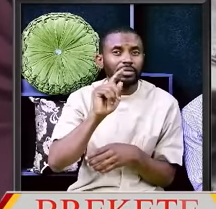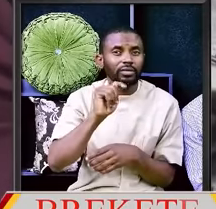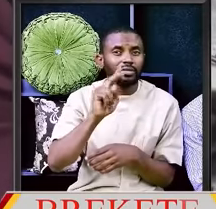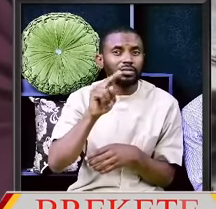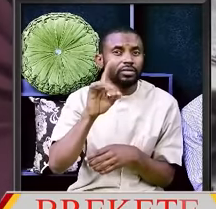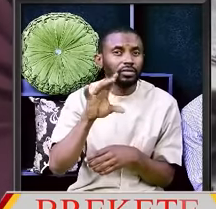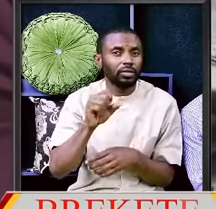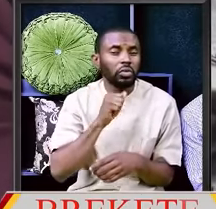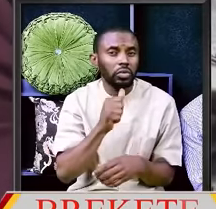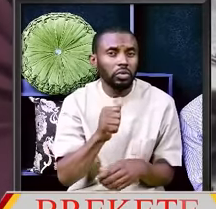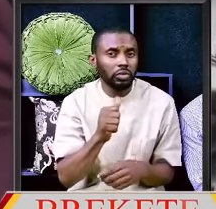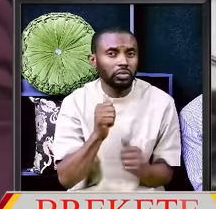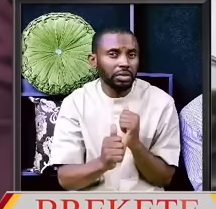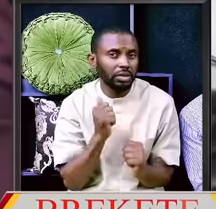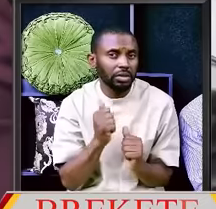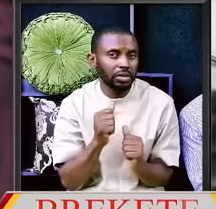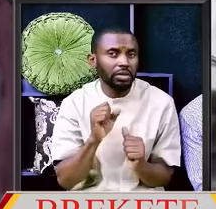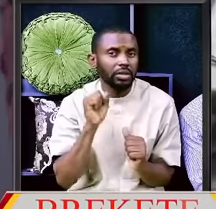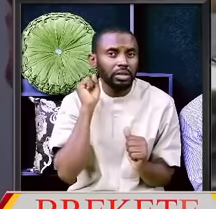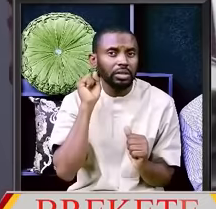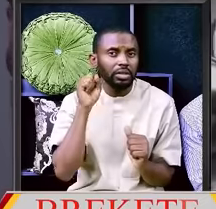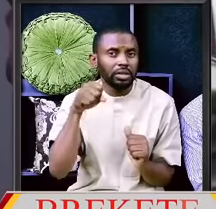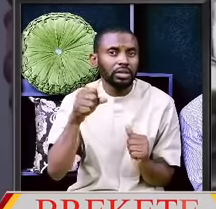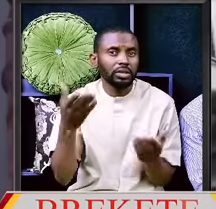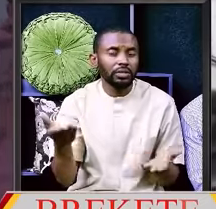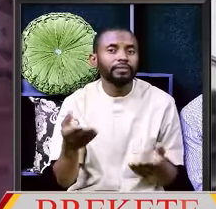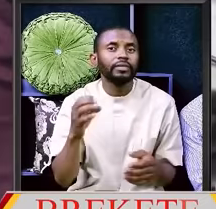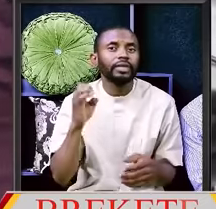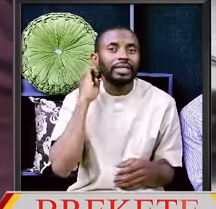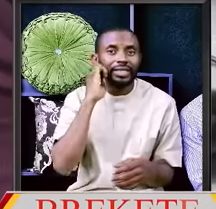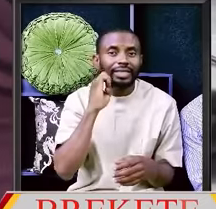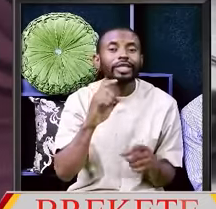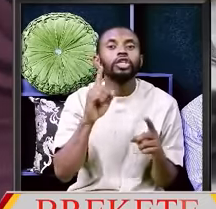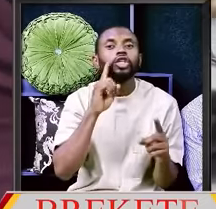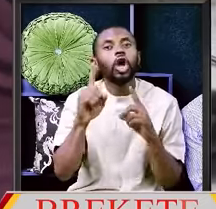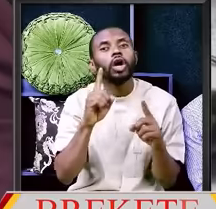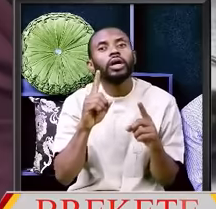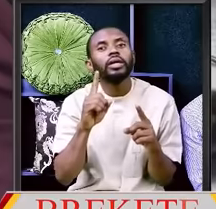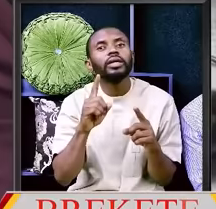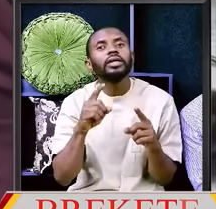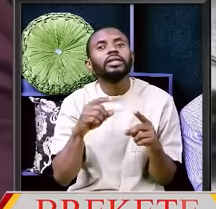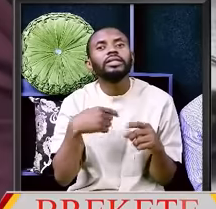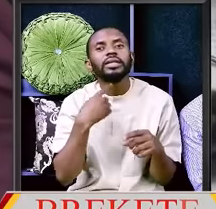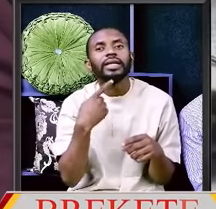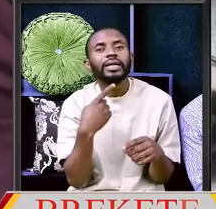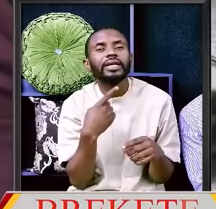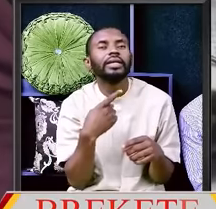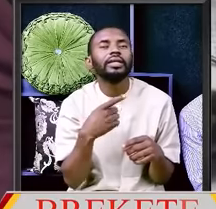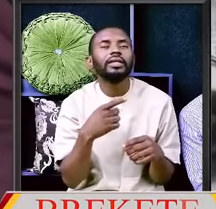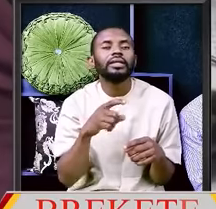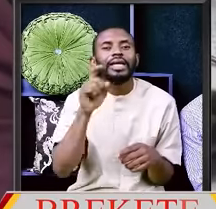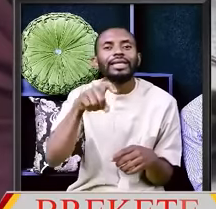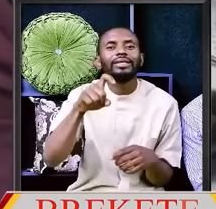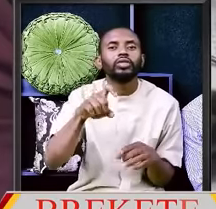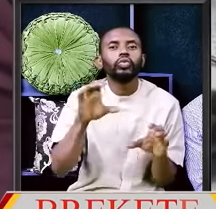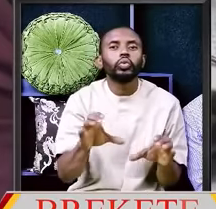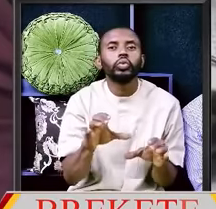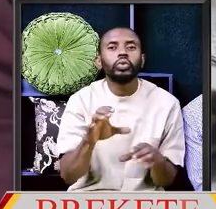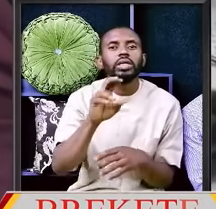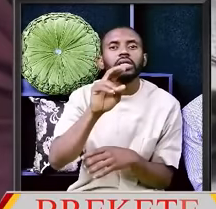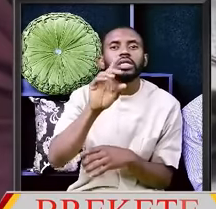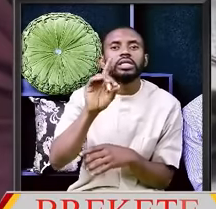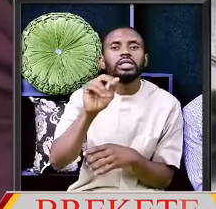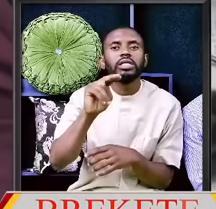studio. Yes, he's right there. He talks to make them do DNA. I be you know talks to make them do DNA.